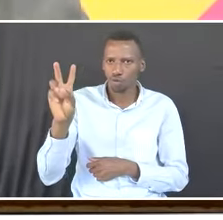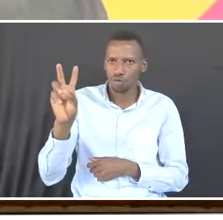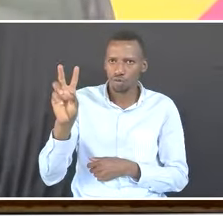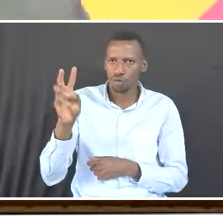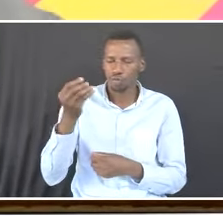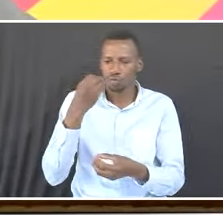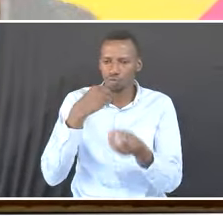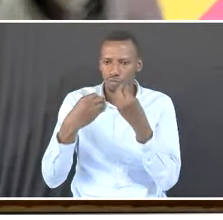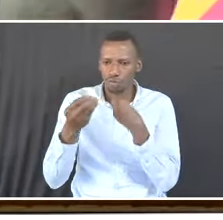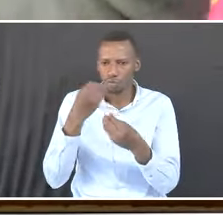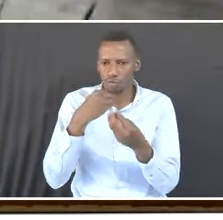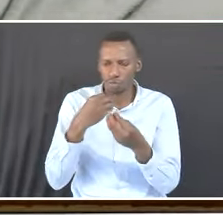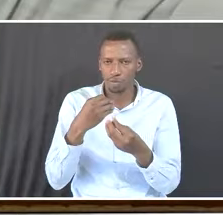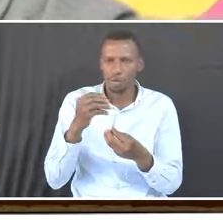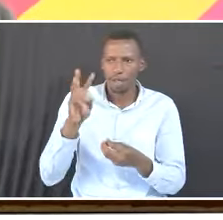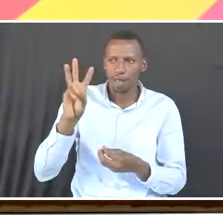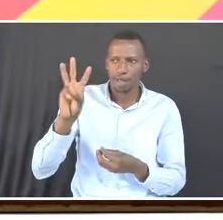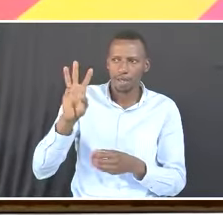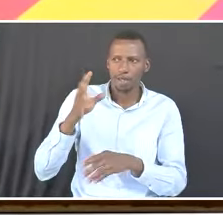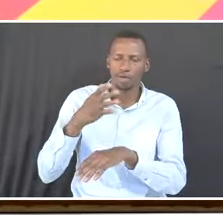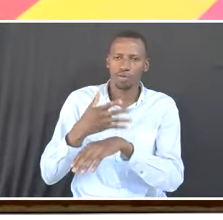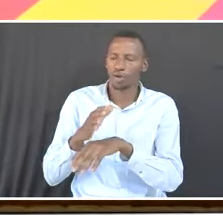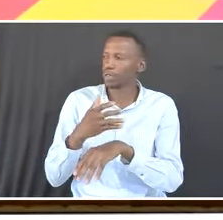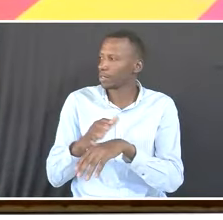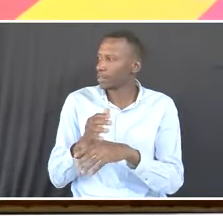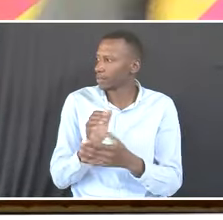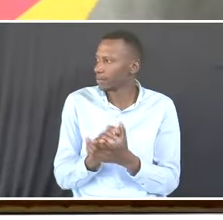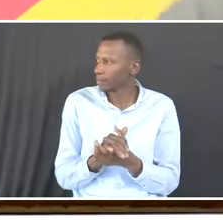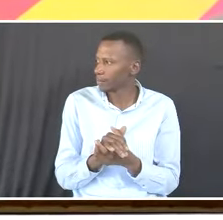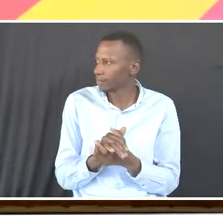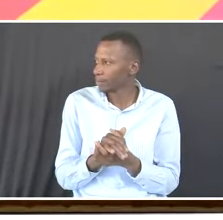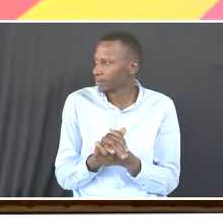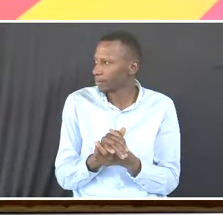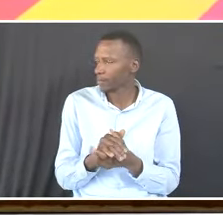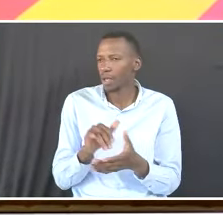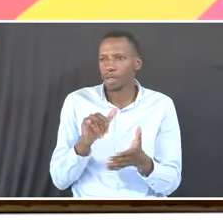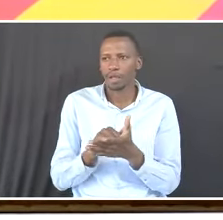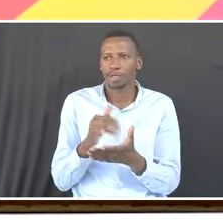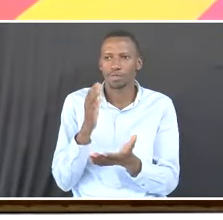3 go in waste. And that is true.